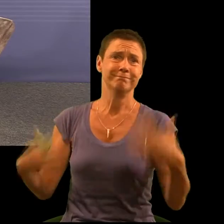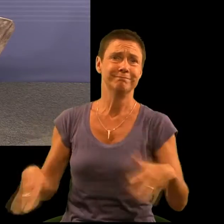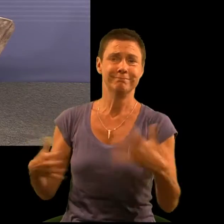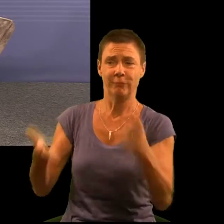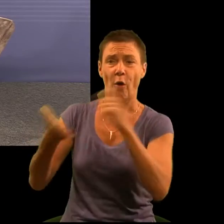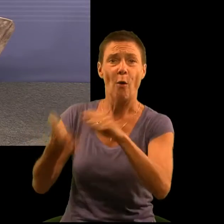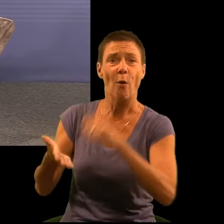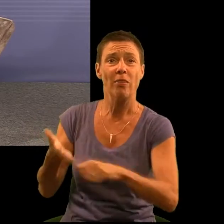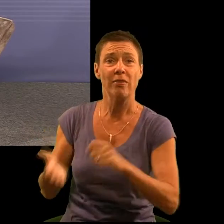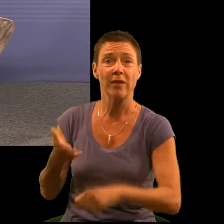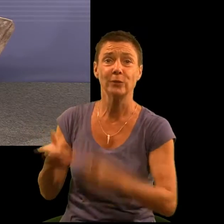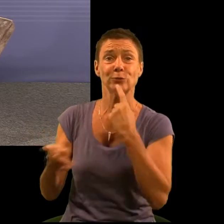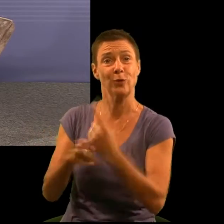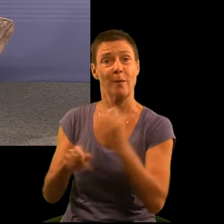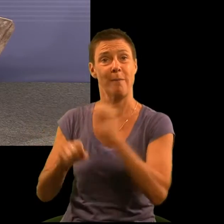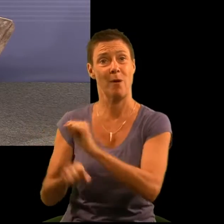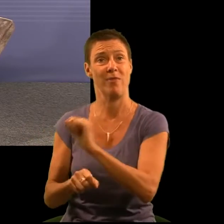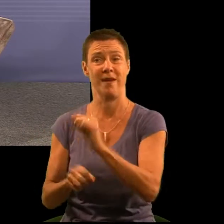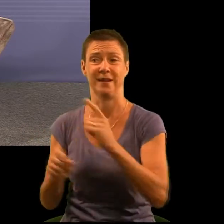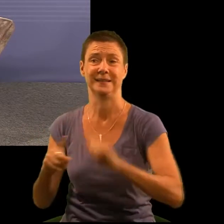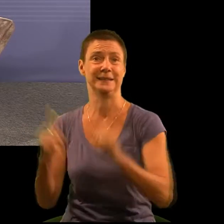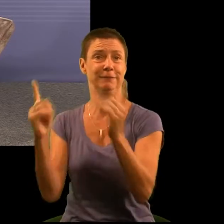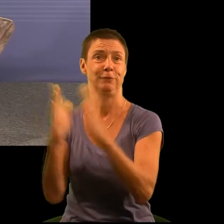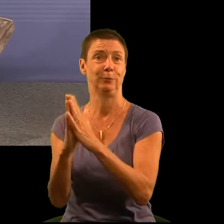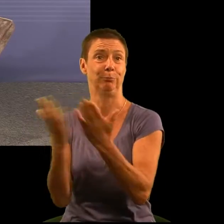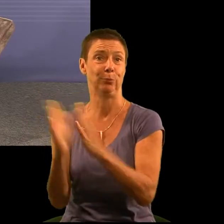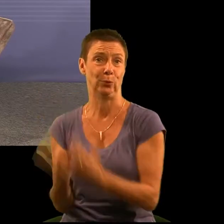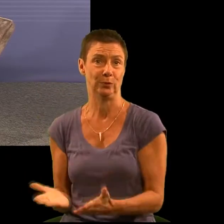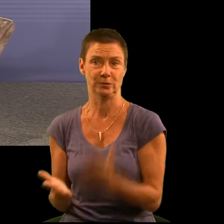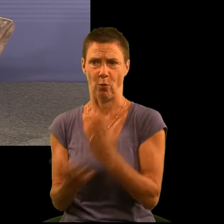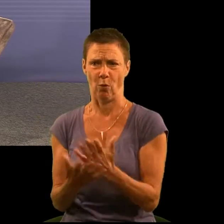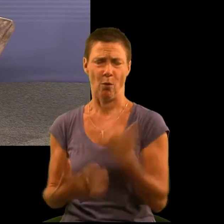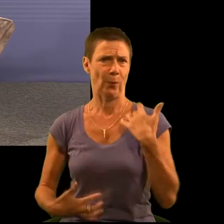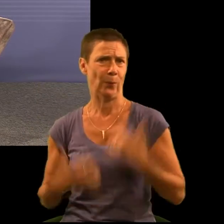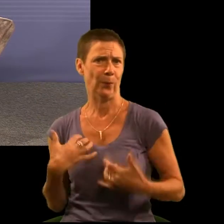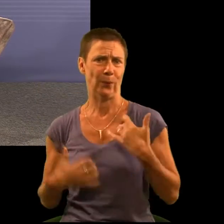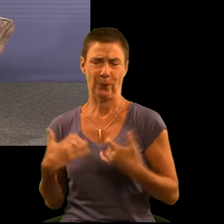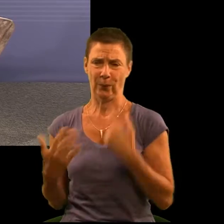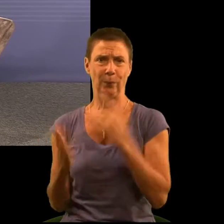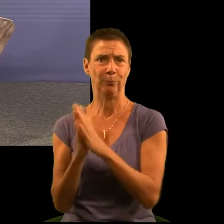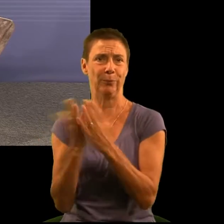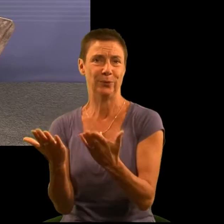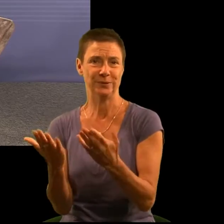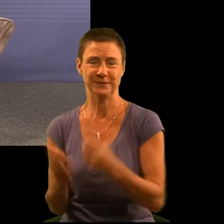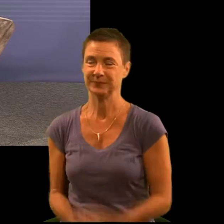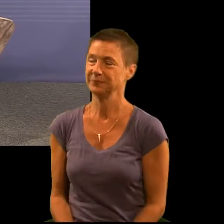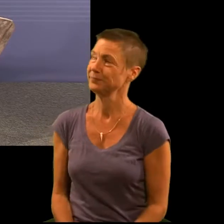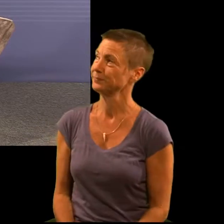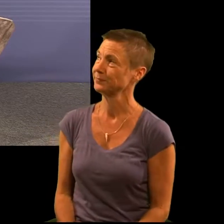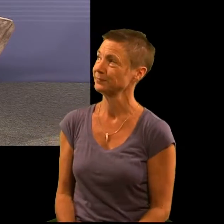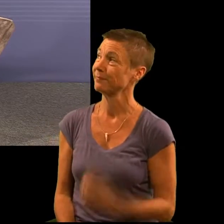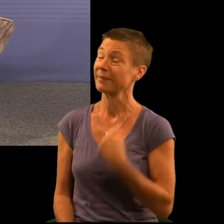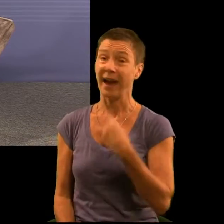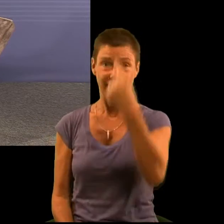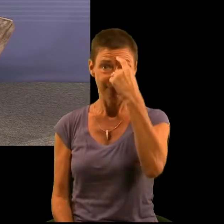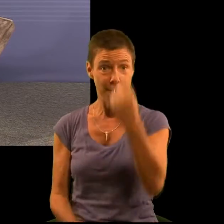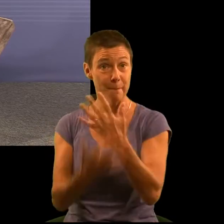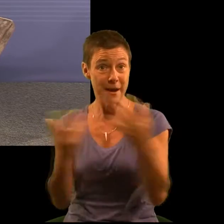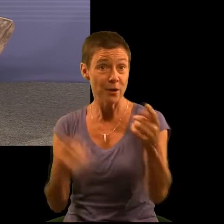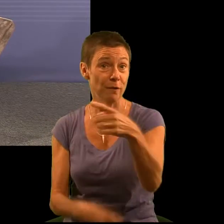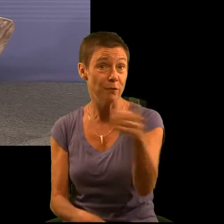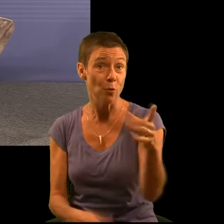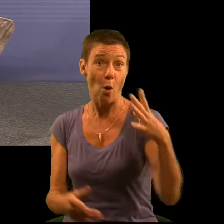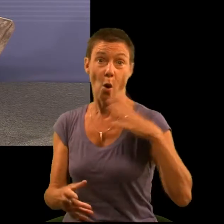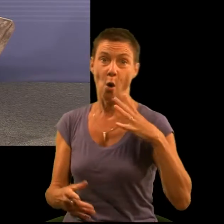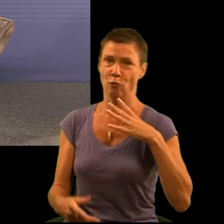incredible authors to talk about three very different but equally inspiring books. Now, I think many of you may already